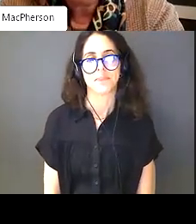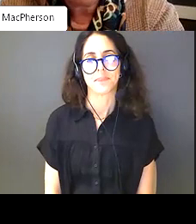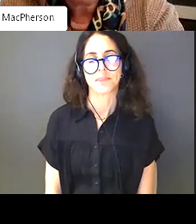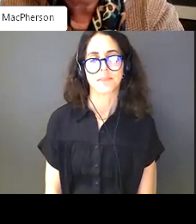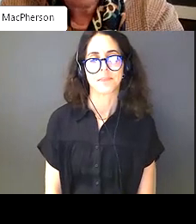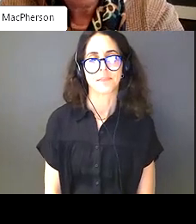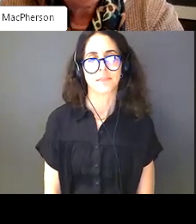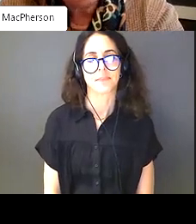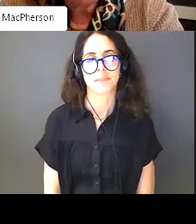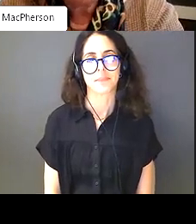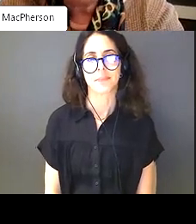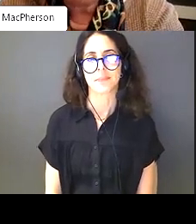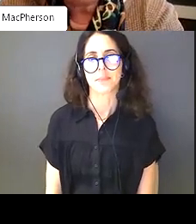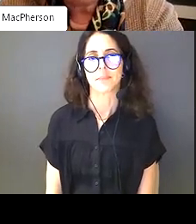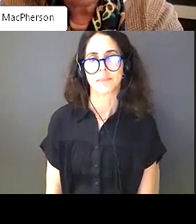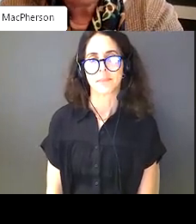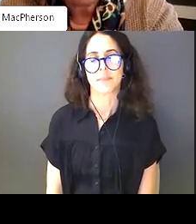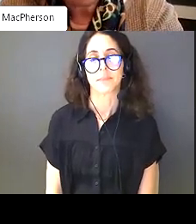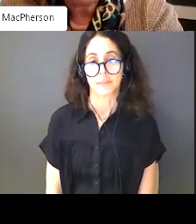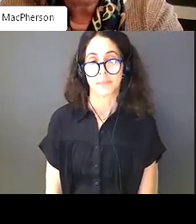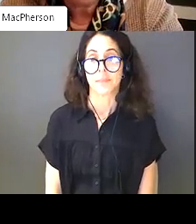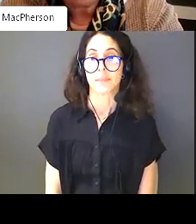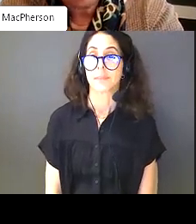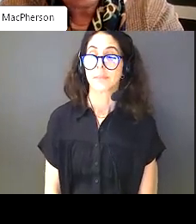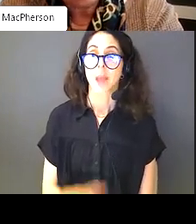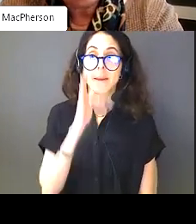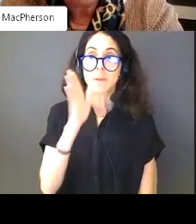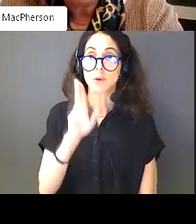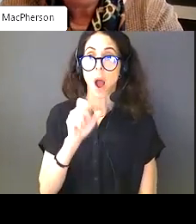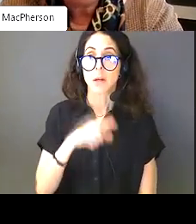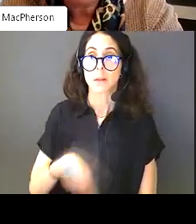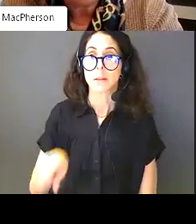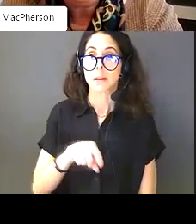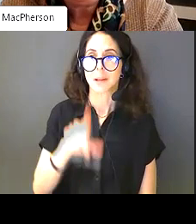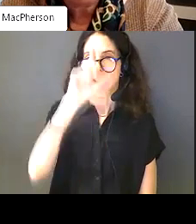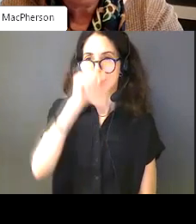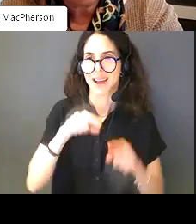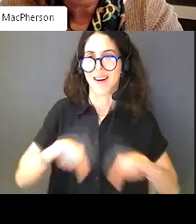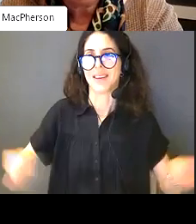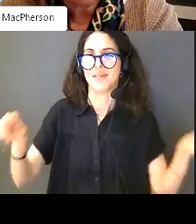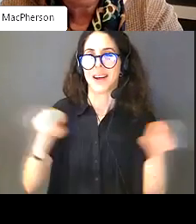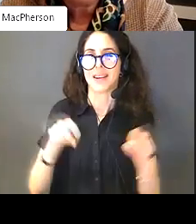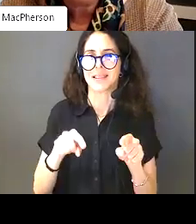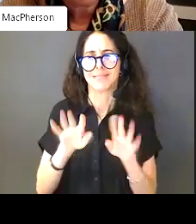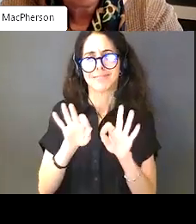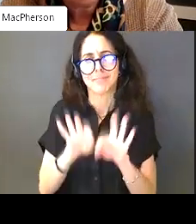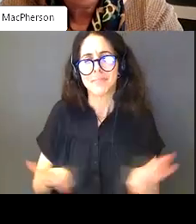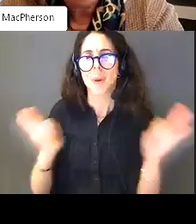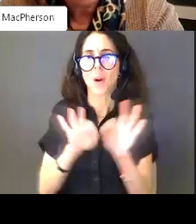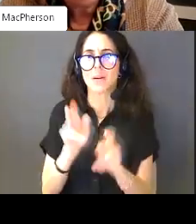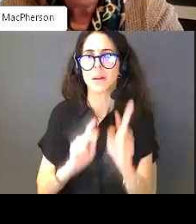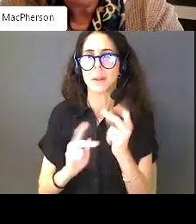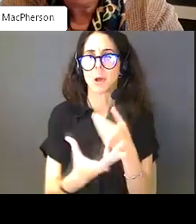The future us is up to us, and we absolutely need people to be engaged with us. So the